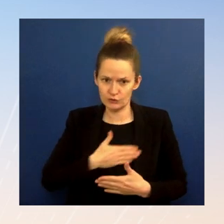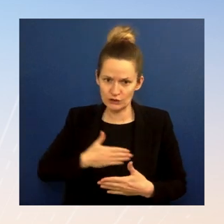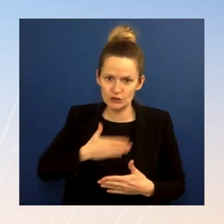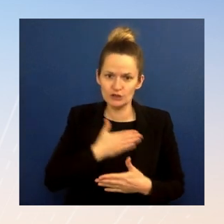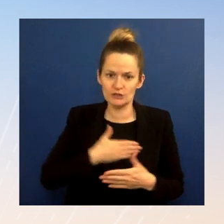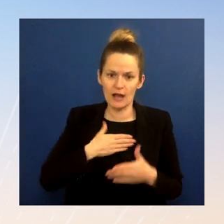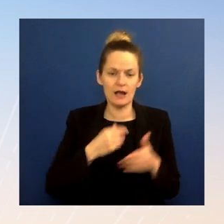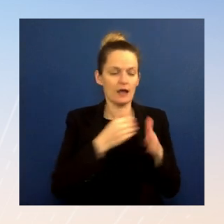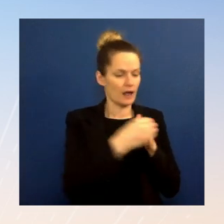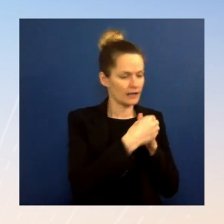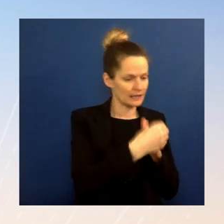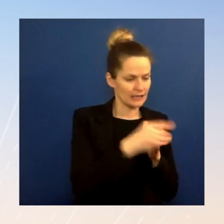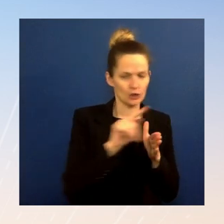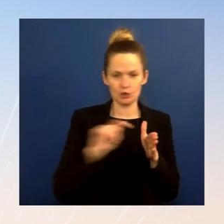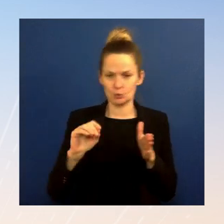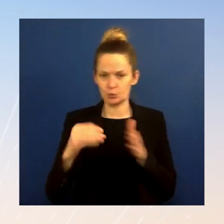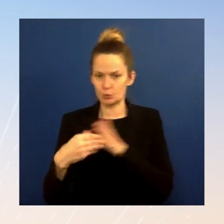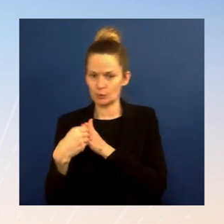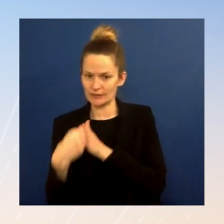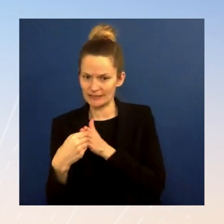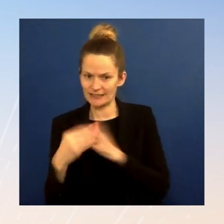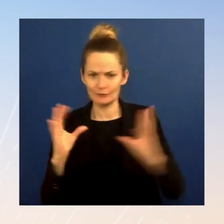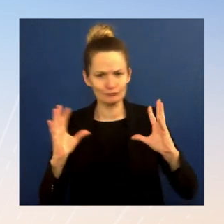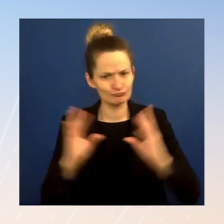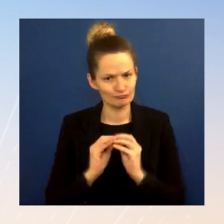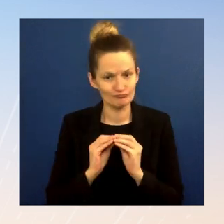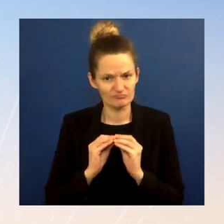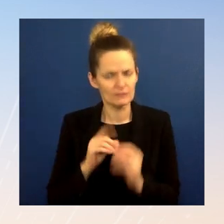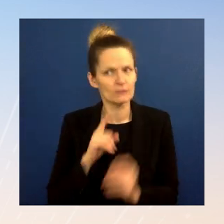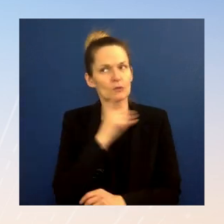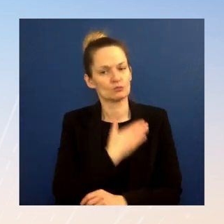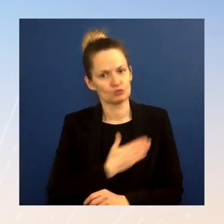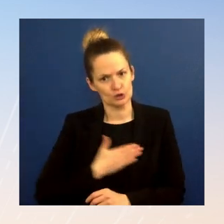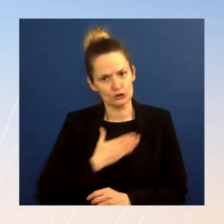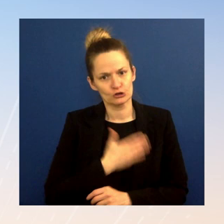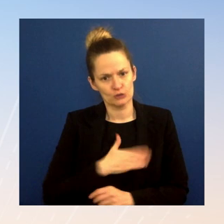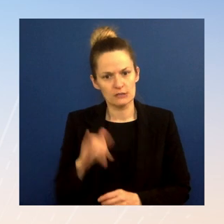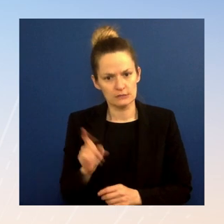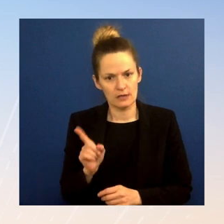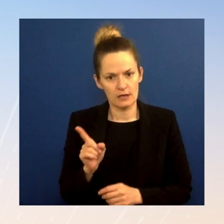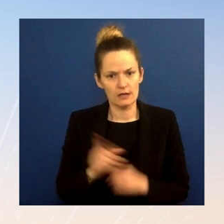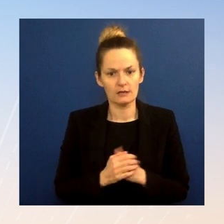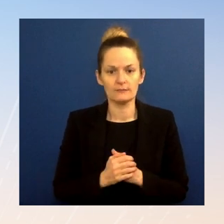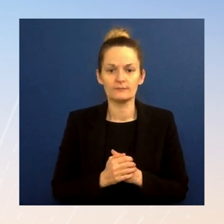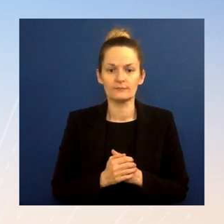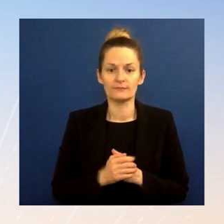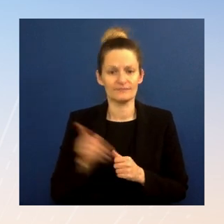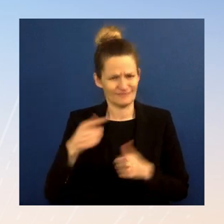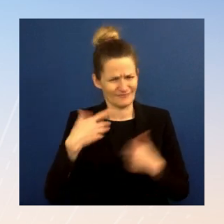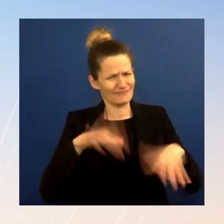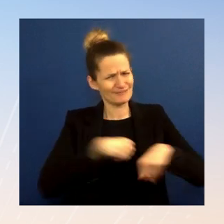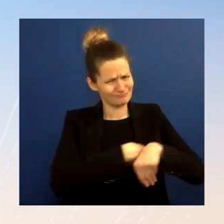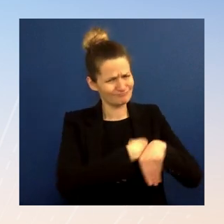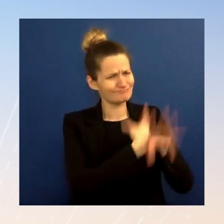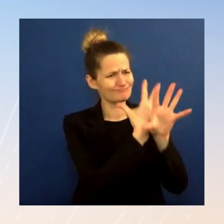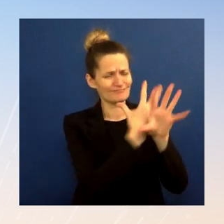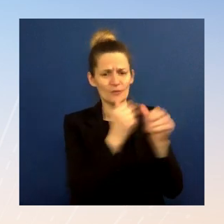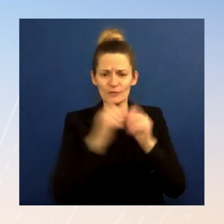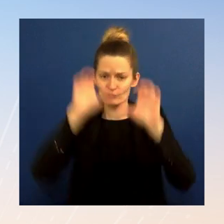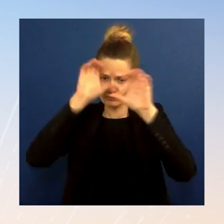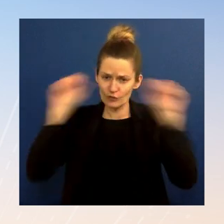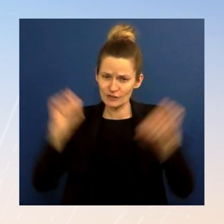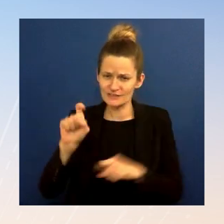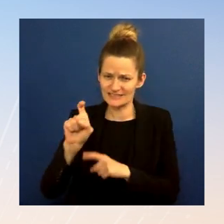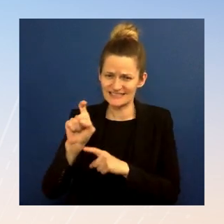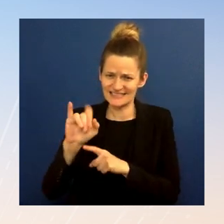Xi virtually was last November, a couple of months ago. The meeting tomorrow, in terms of how we got here, came as a direct follow-up to the meeting